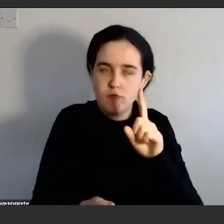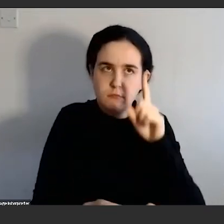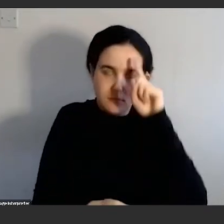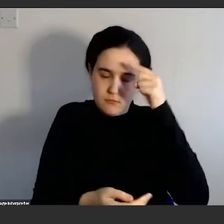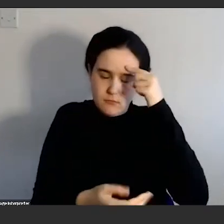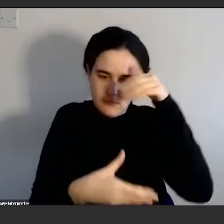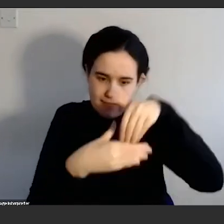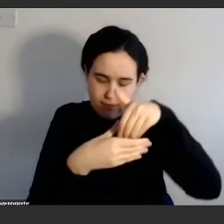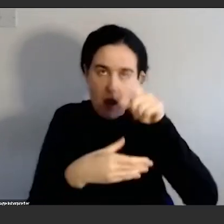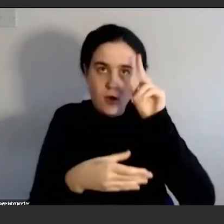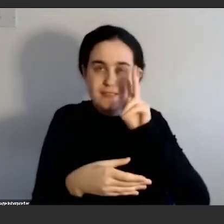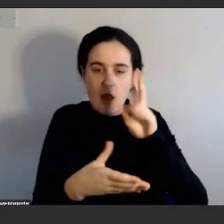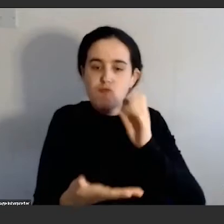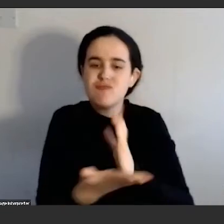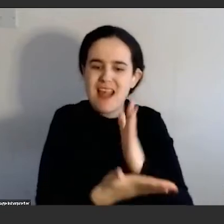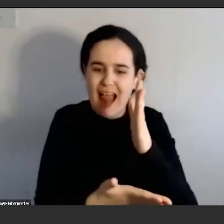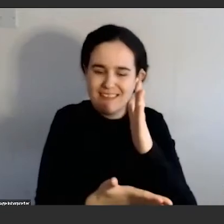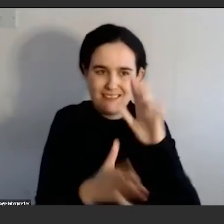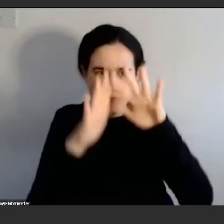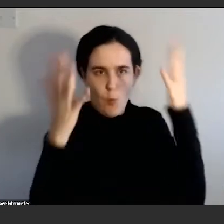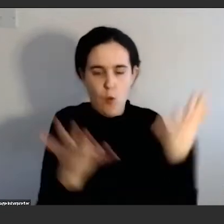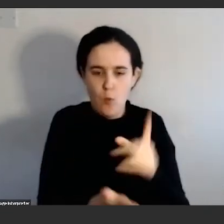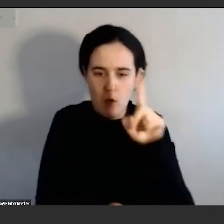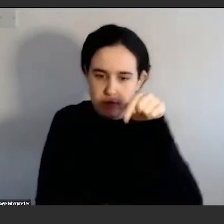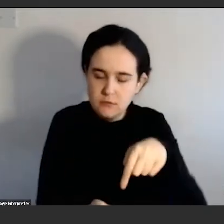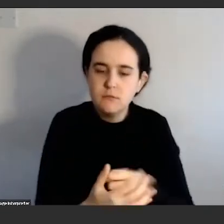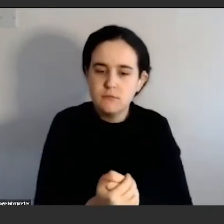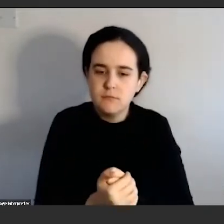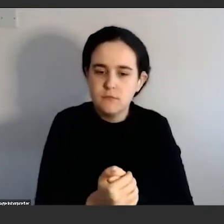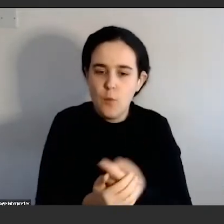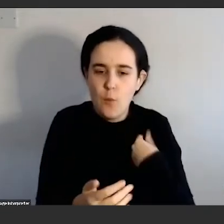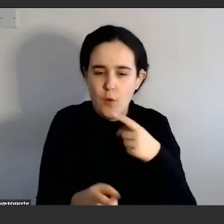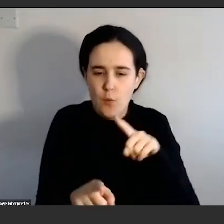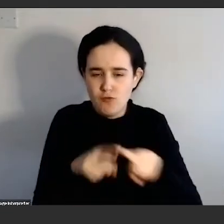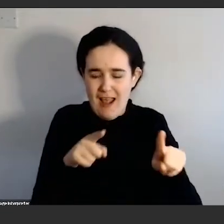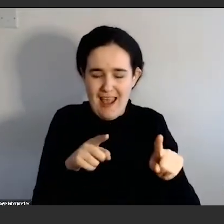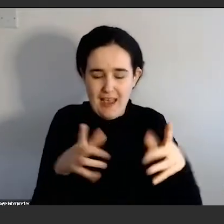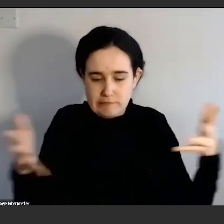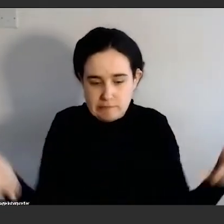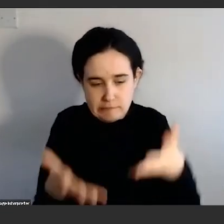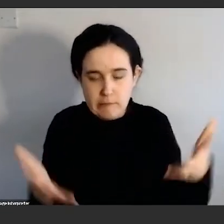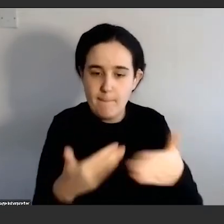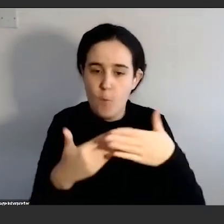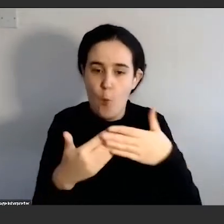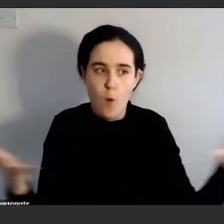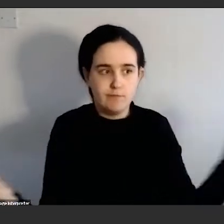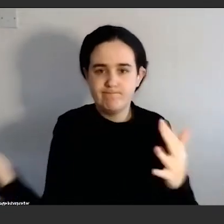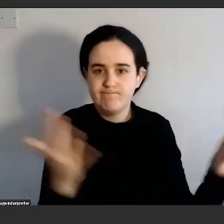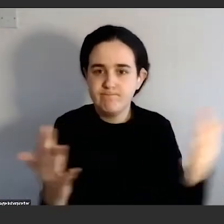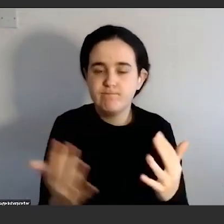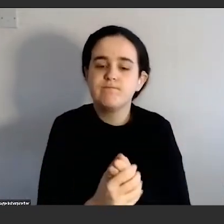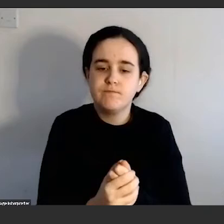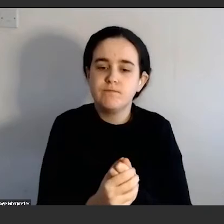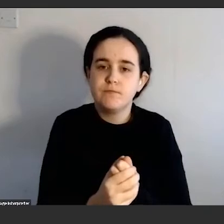and I asked where this office for the doctor was. And I'd been told it was next to the emergency,